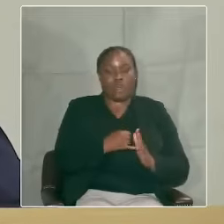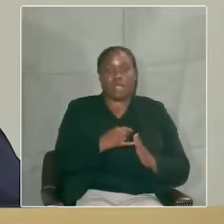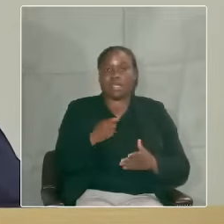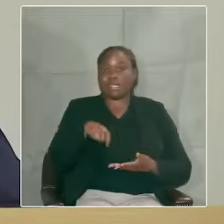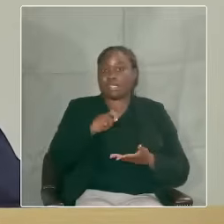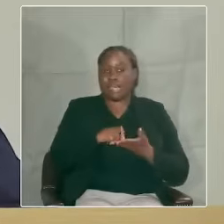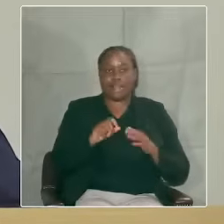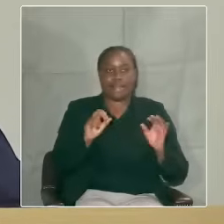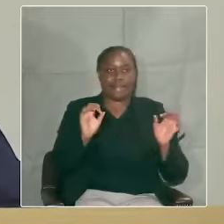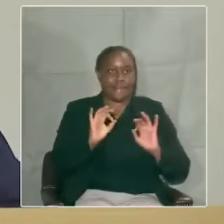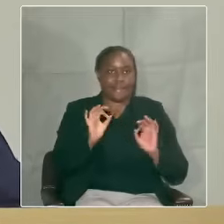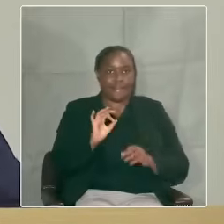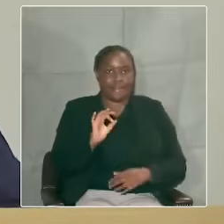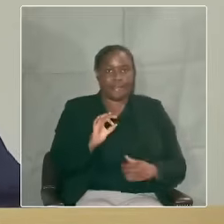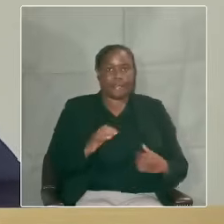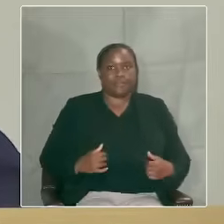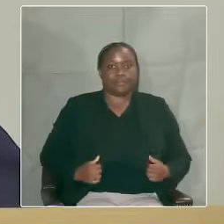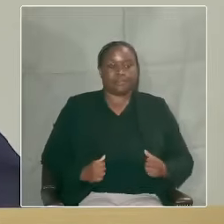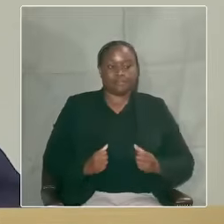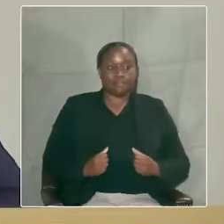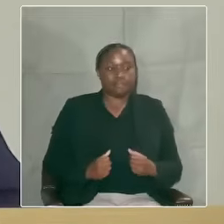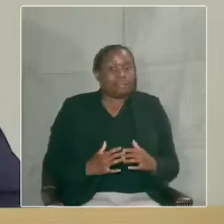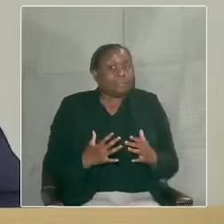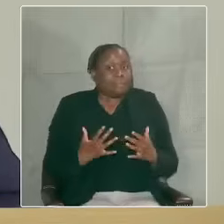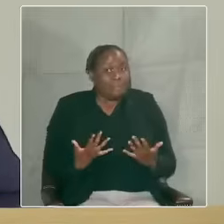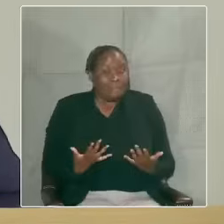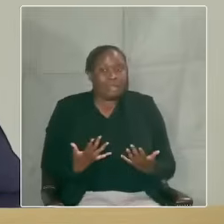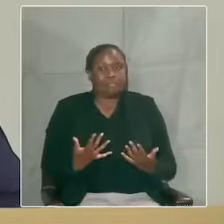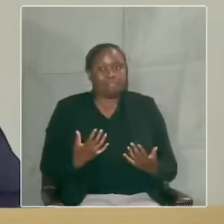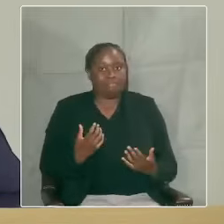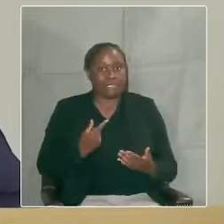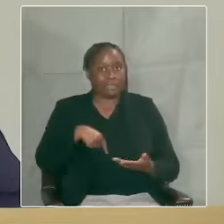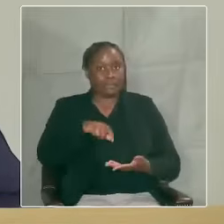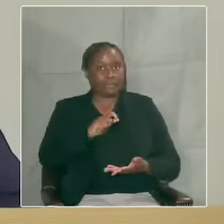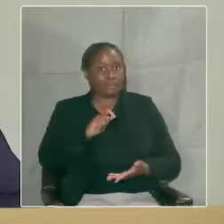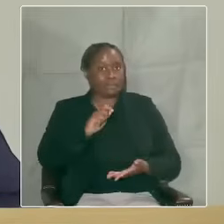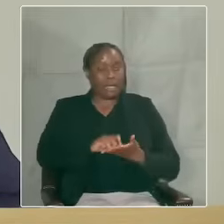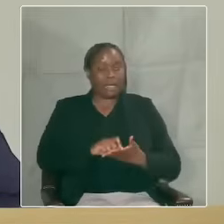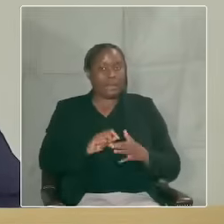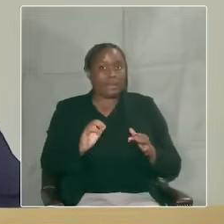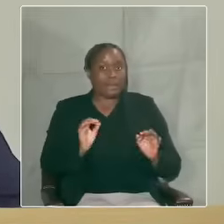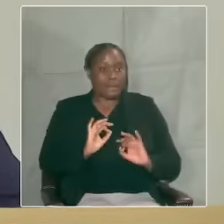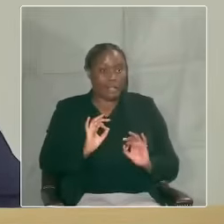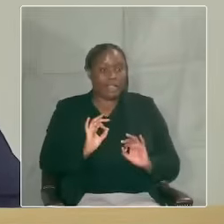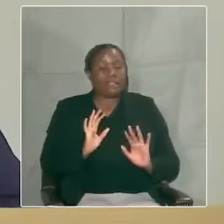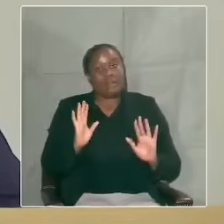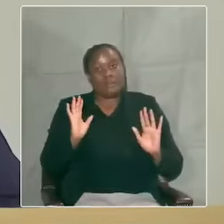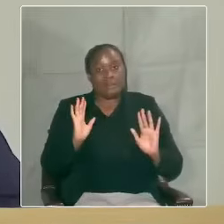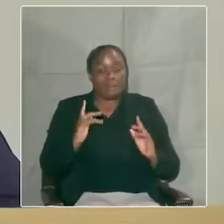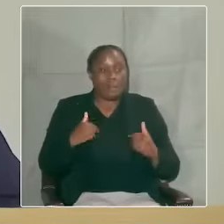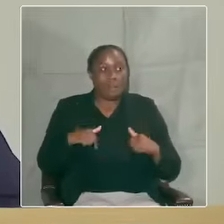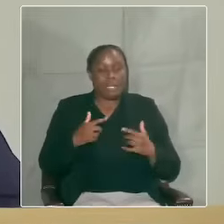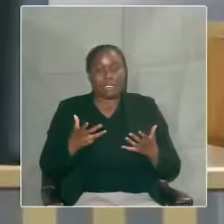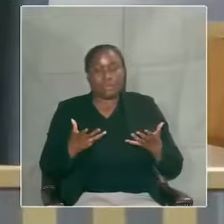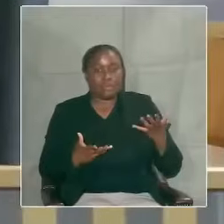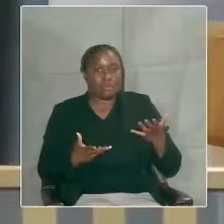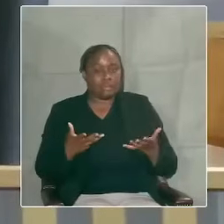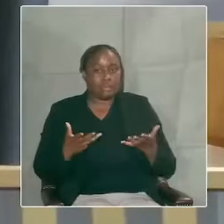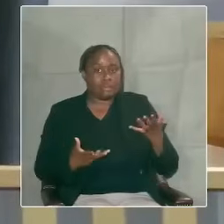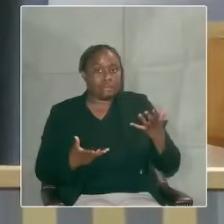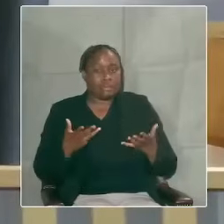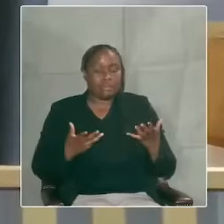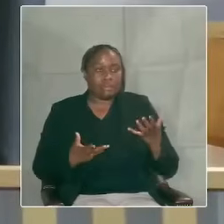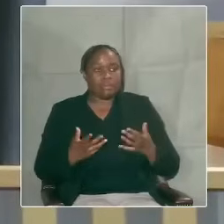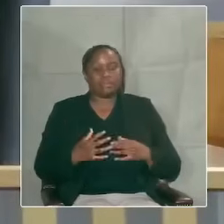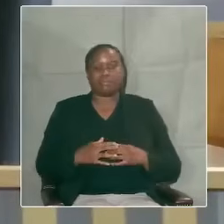off, and we were left, of course, then in a limbo. So, And then?